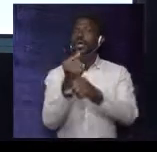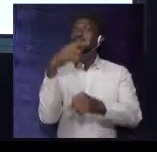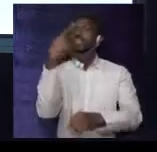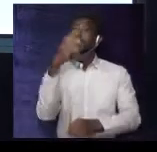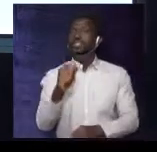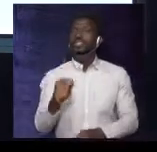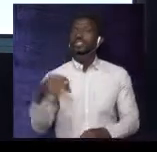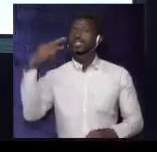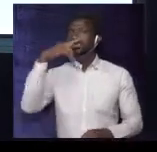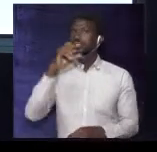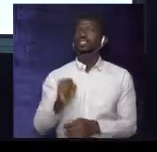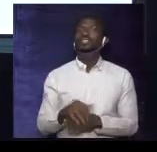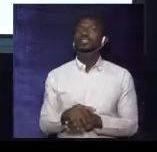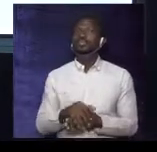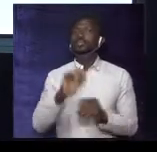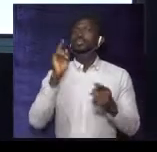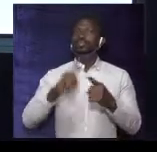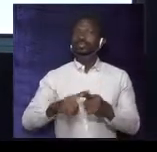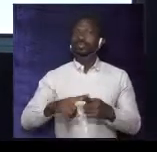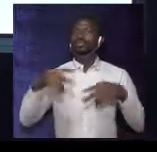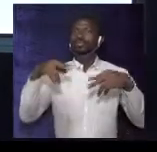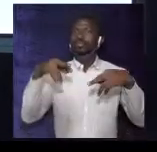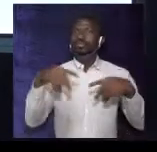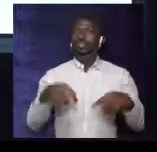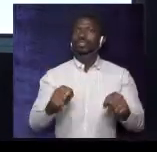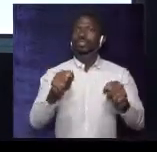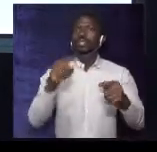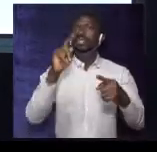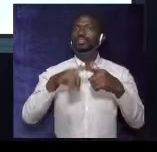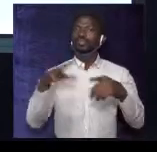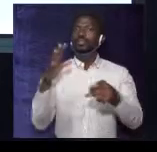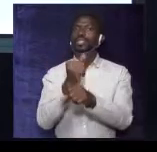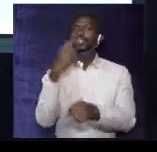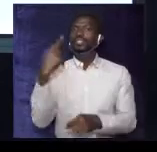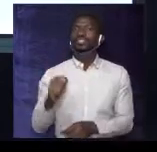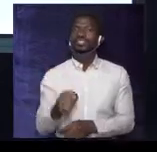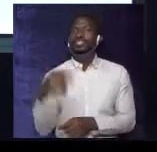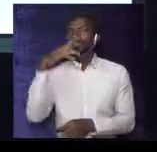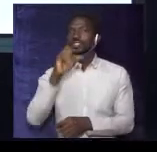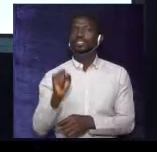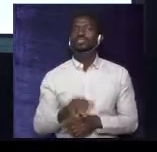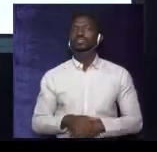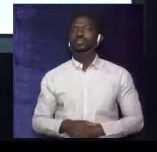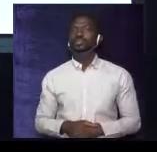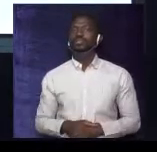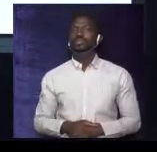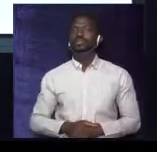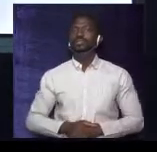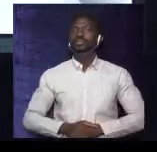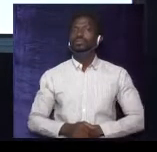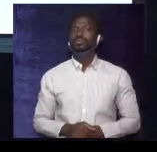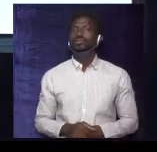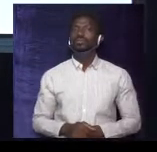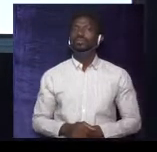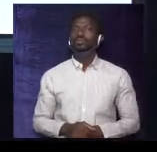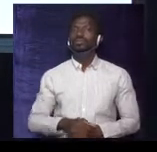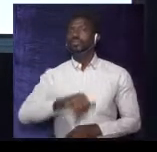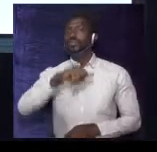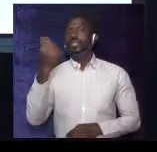to catch the thief, to try to get the thief or the thieves.